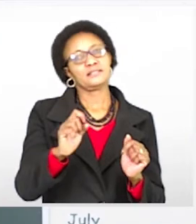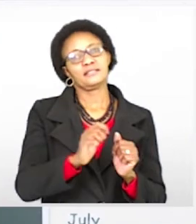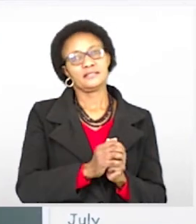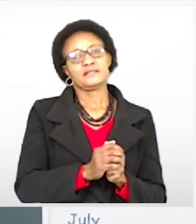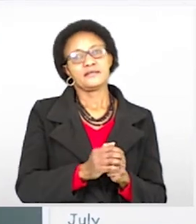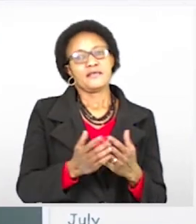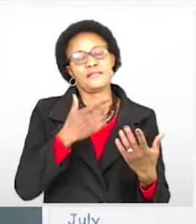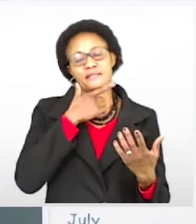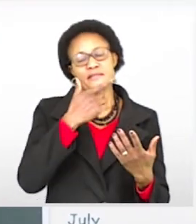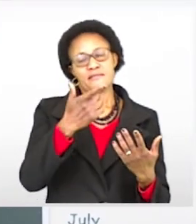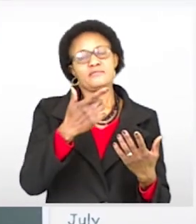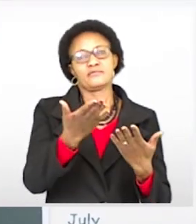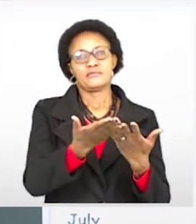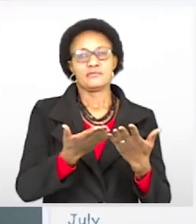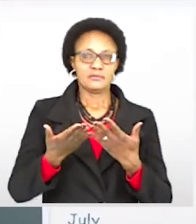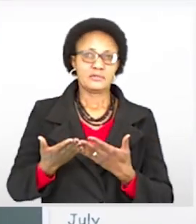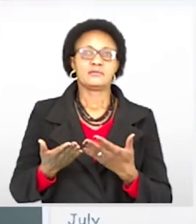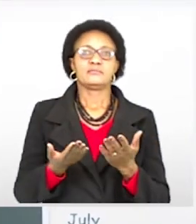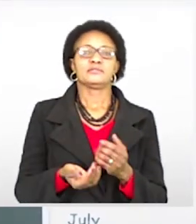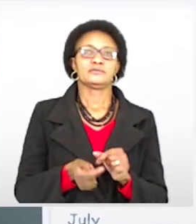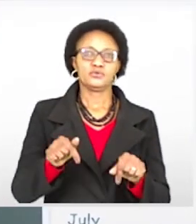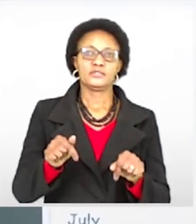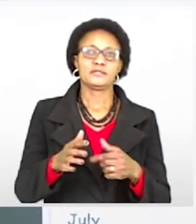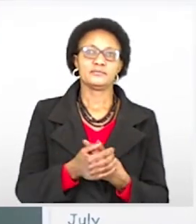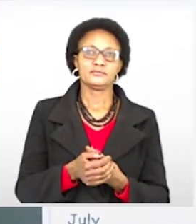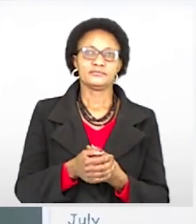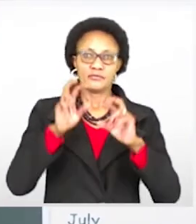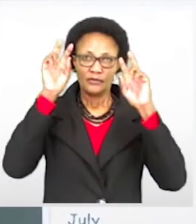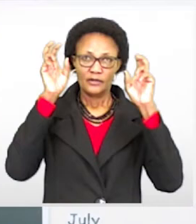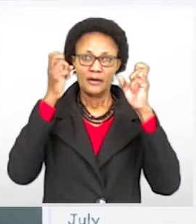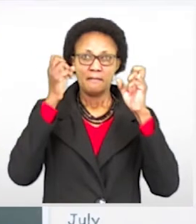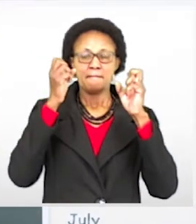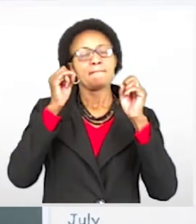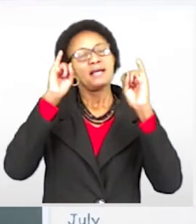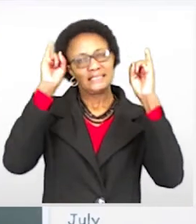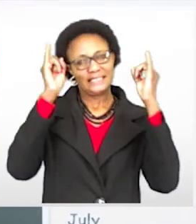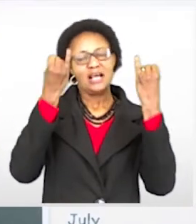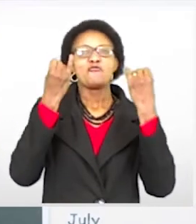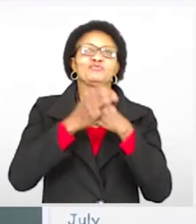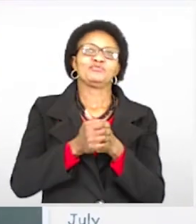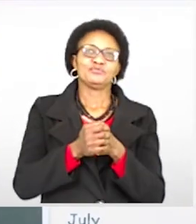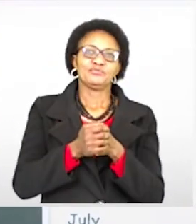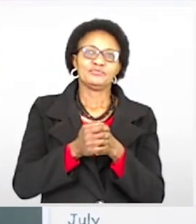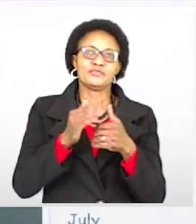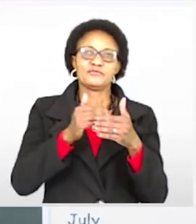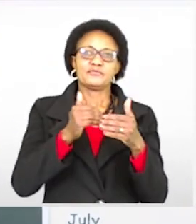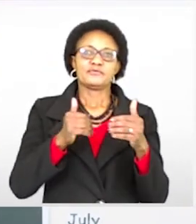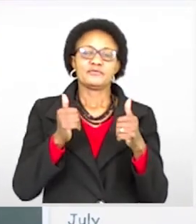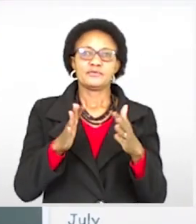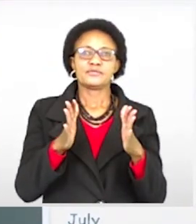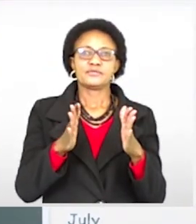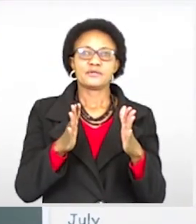joining me today. Our theme this week has been town. And before we get into our